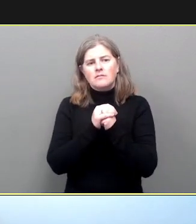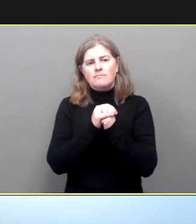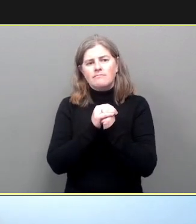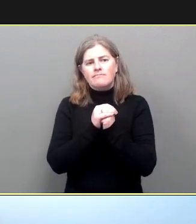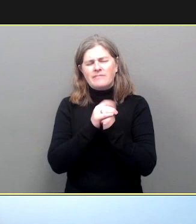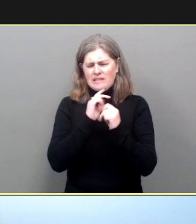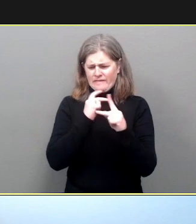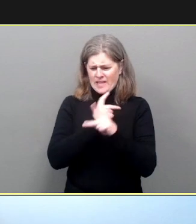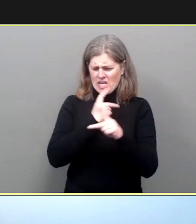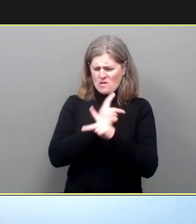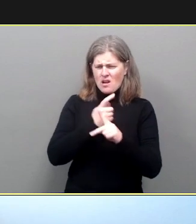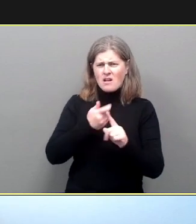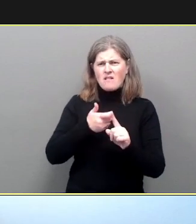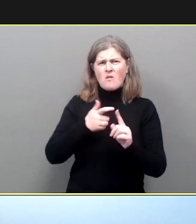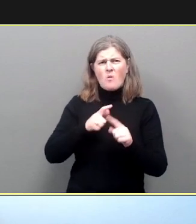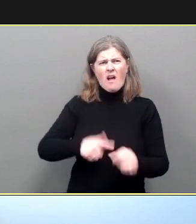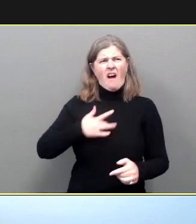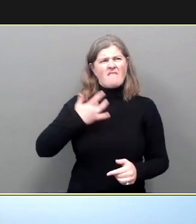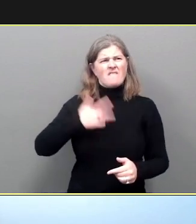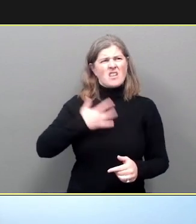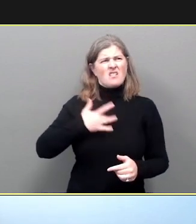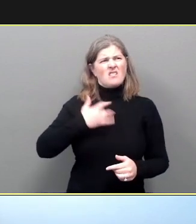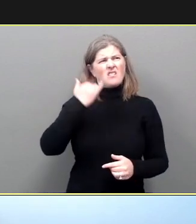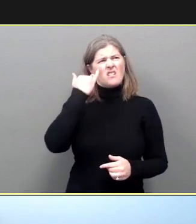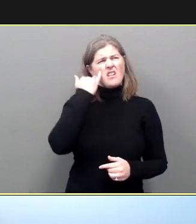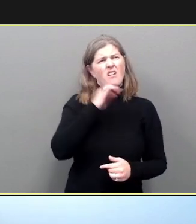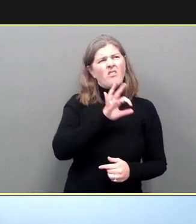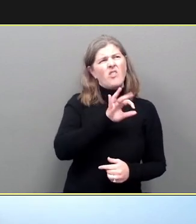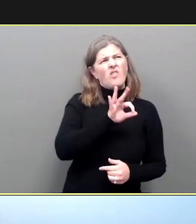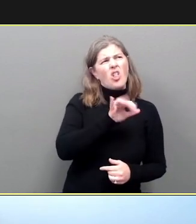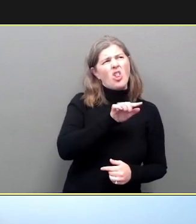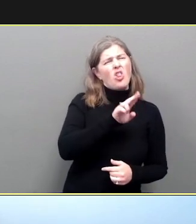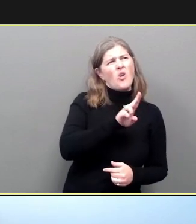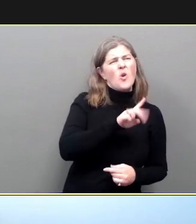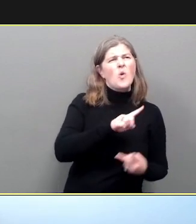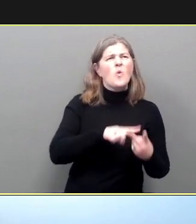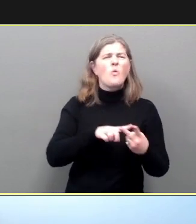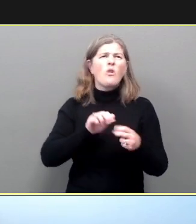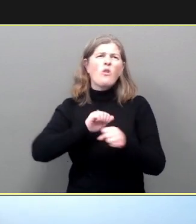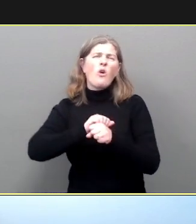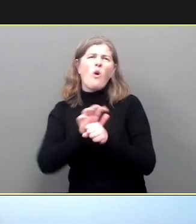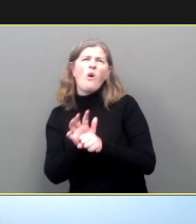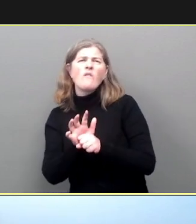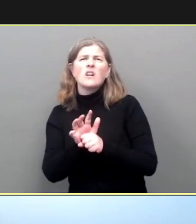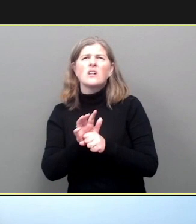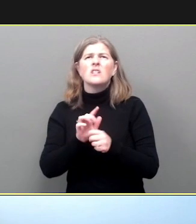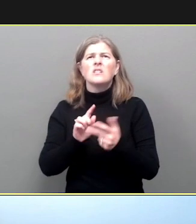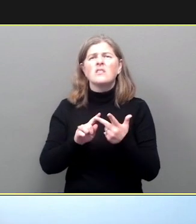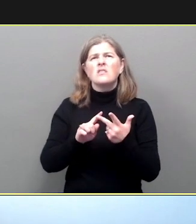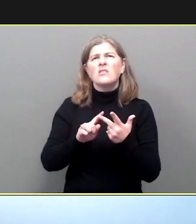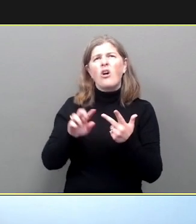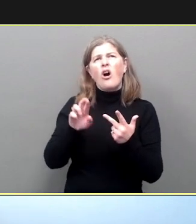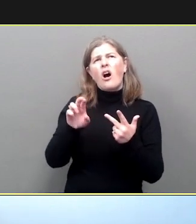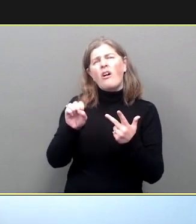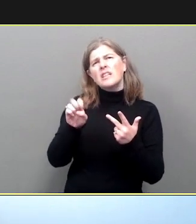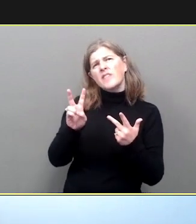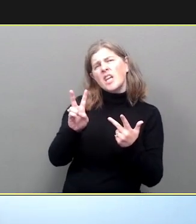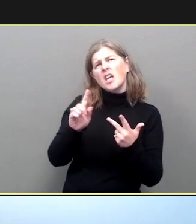discern just based on symptoms whether this could be influenza, could this be COVID-19, could this be RSV.